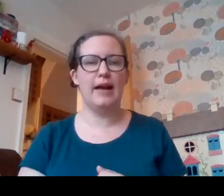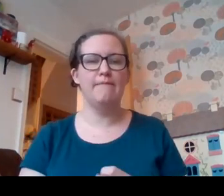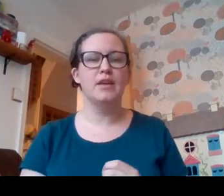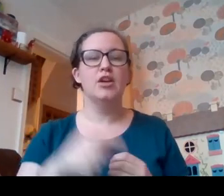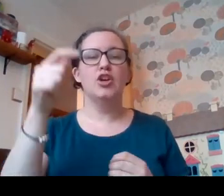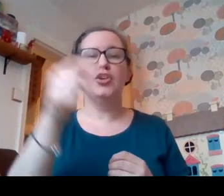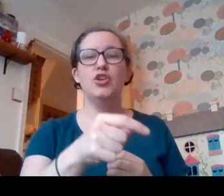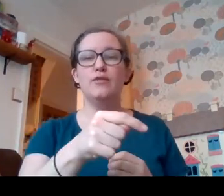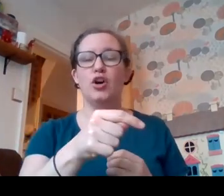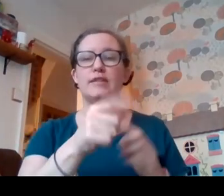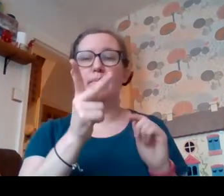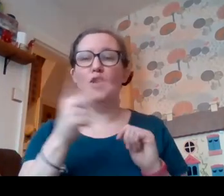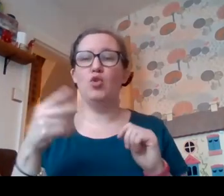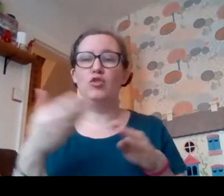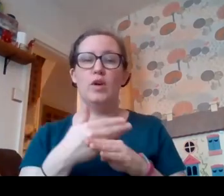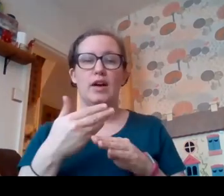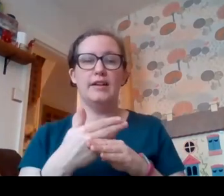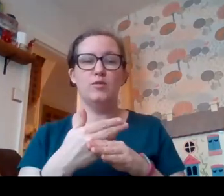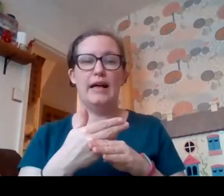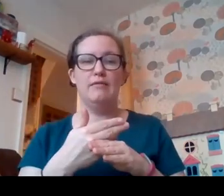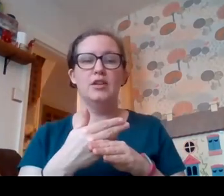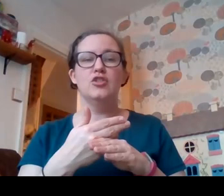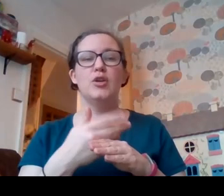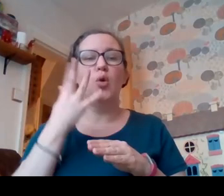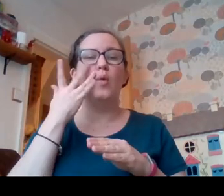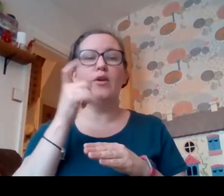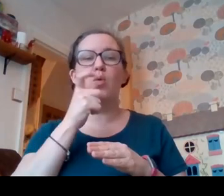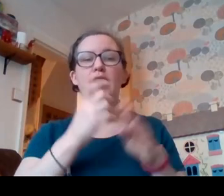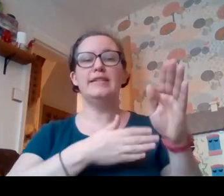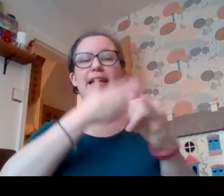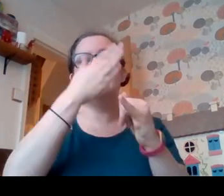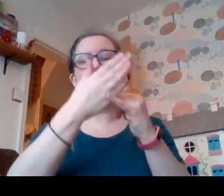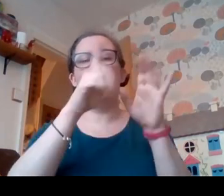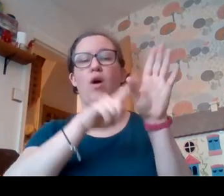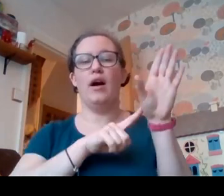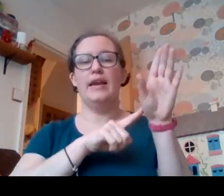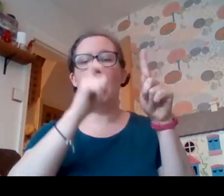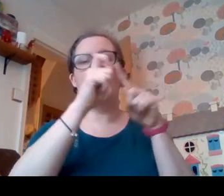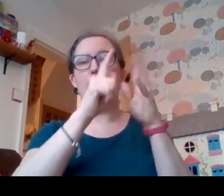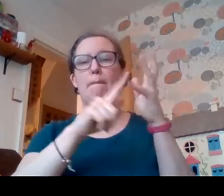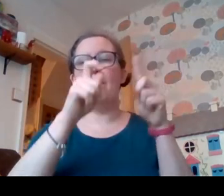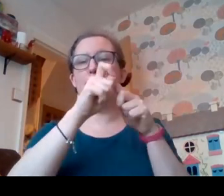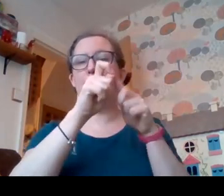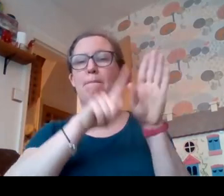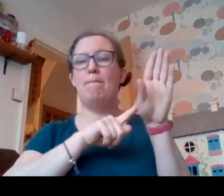words, okay? You've got some plural work as well. So when a word ends in a Y,